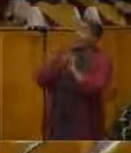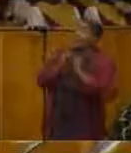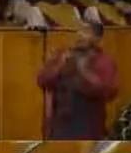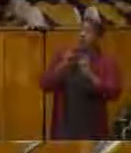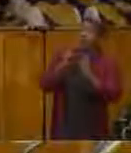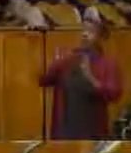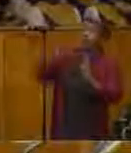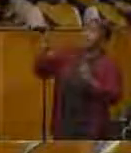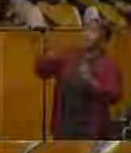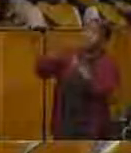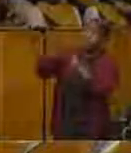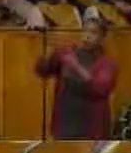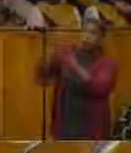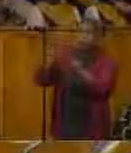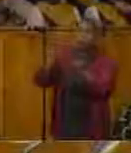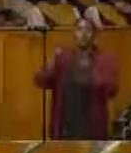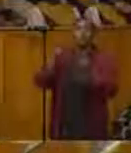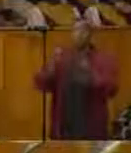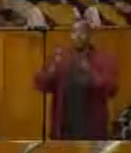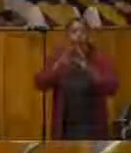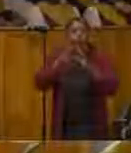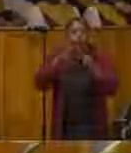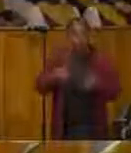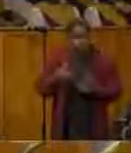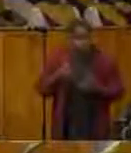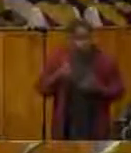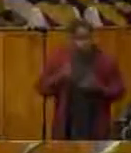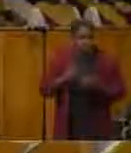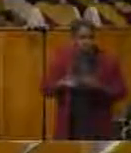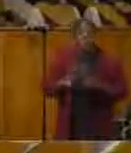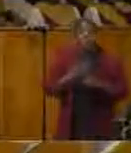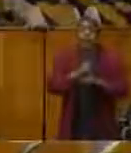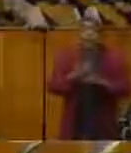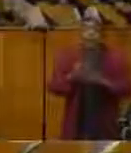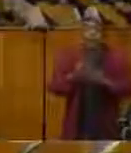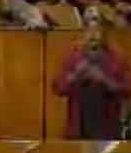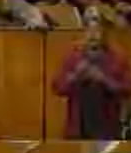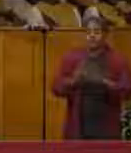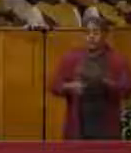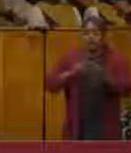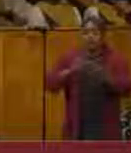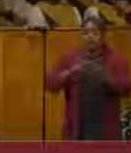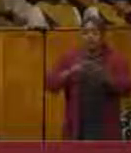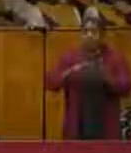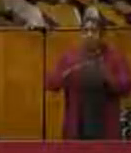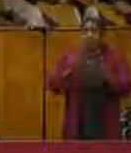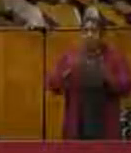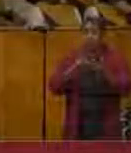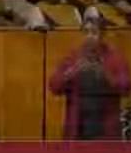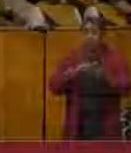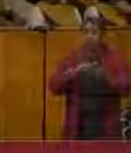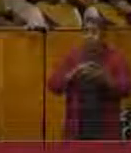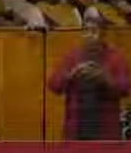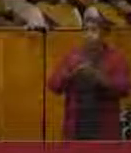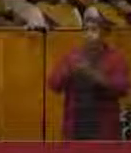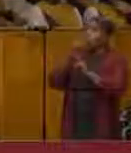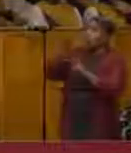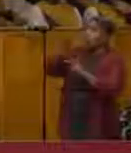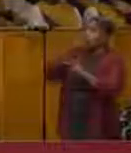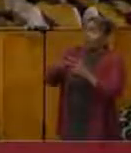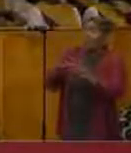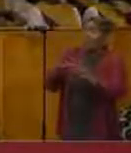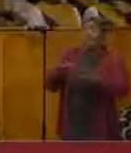but to govern our household affairs. Can I give you number three? Giving not only glorifies God, giving is not only an